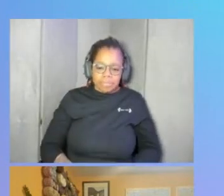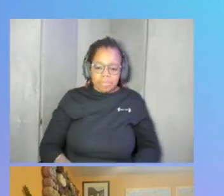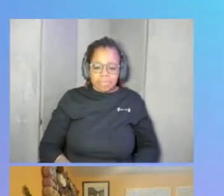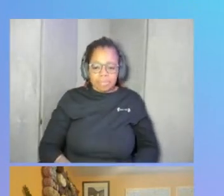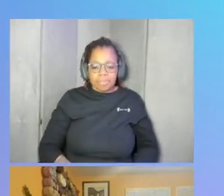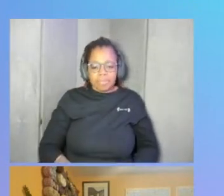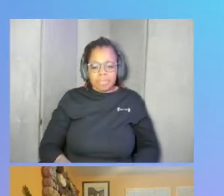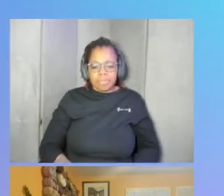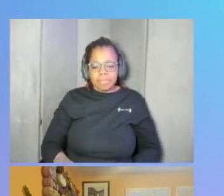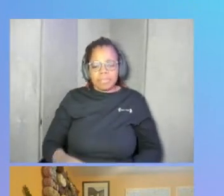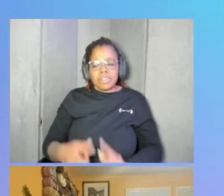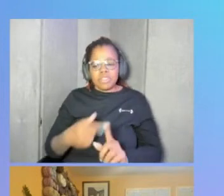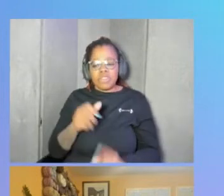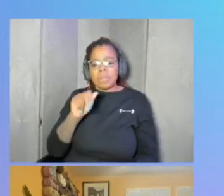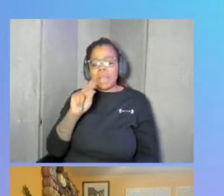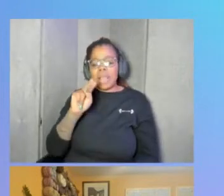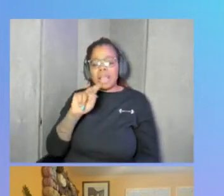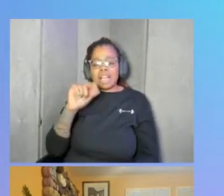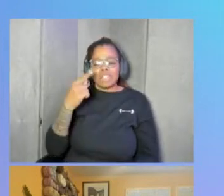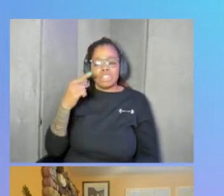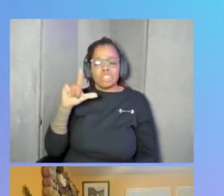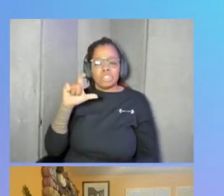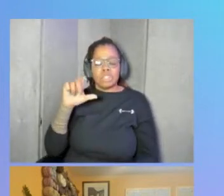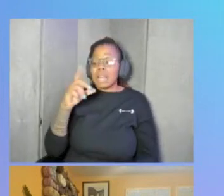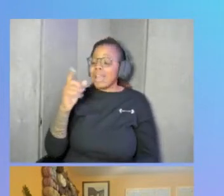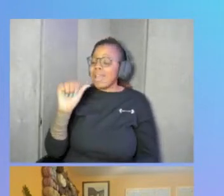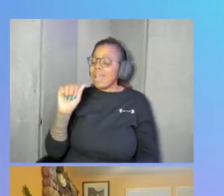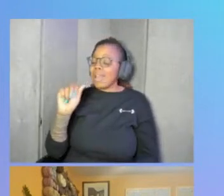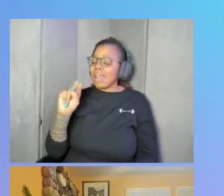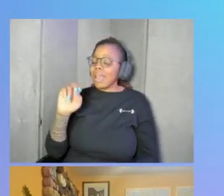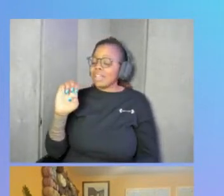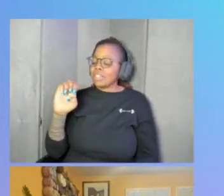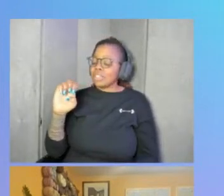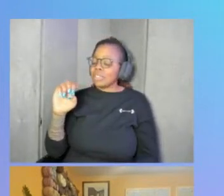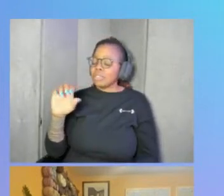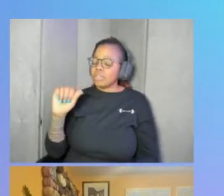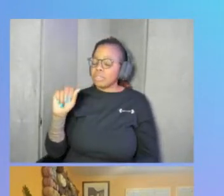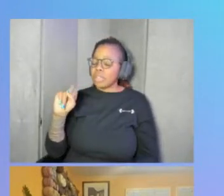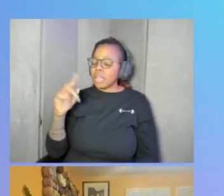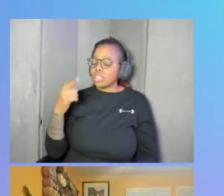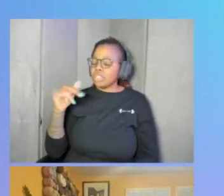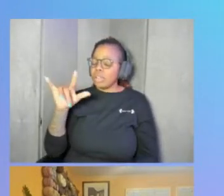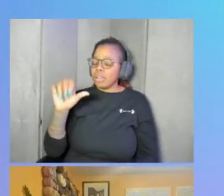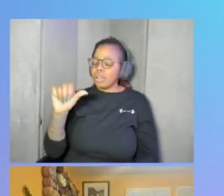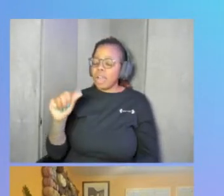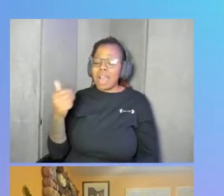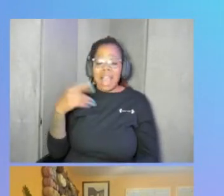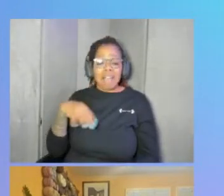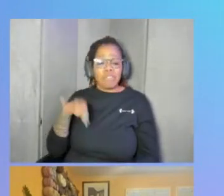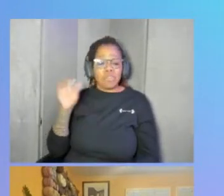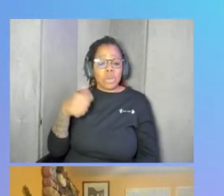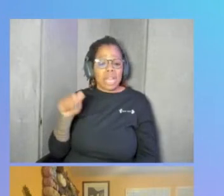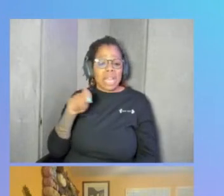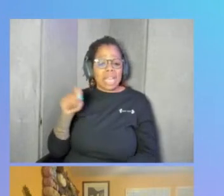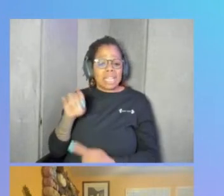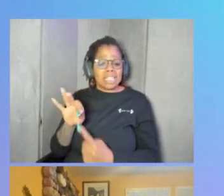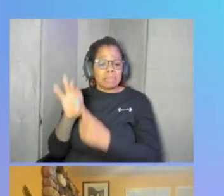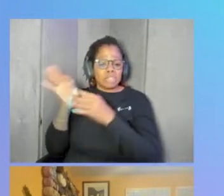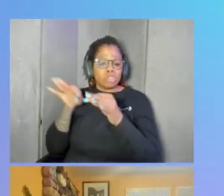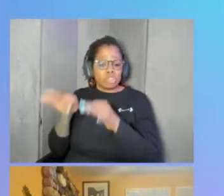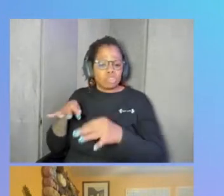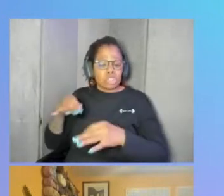And this is from Angelica. Have you found any custom instructions that are particularly helpful when using ChatGPT for accessibility?